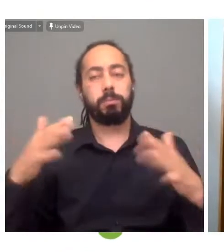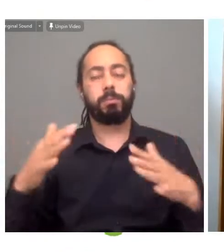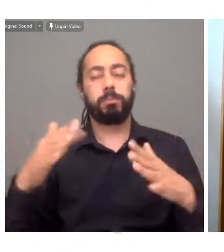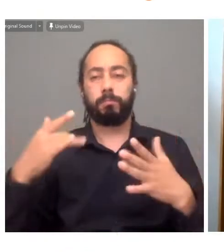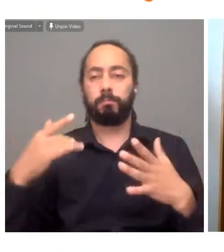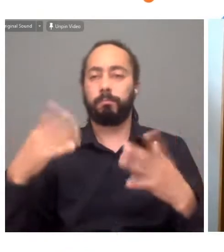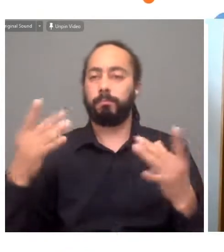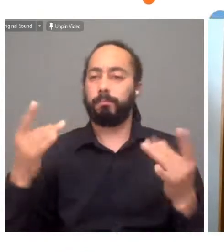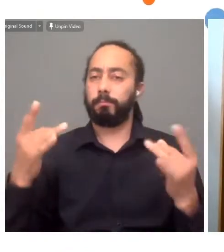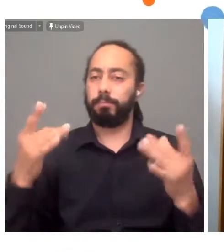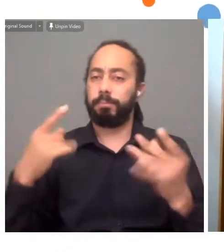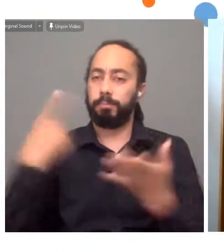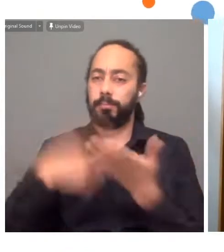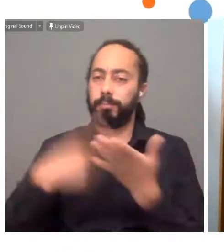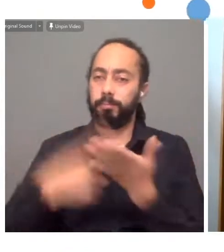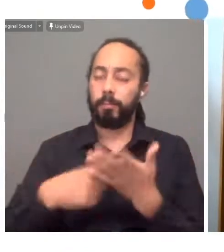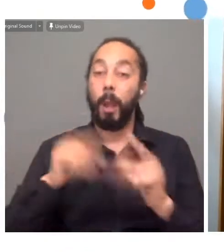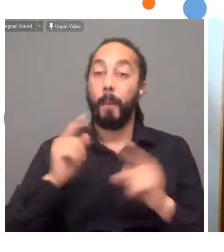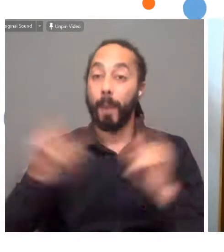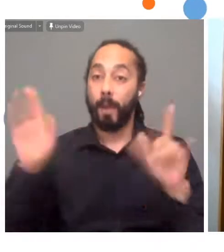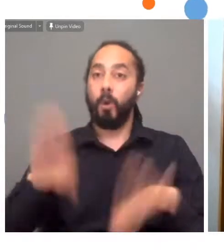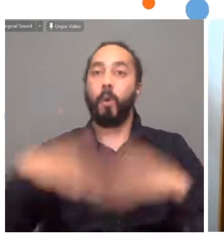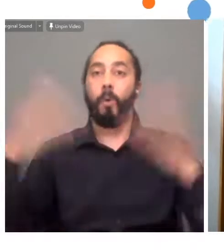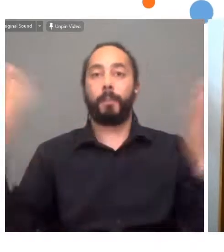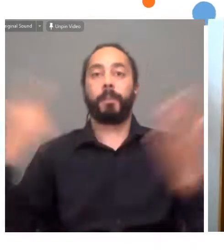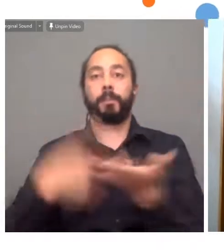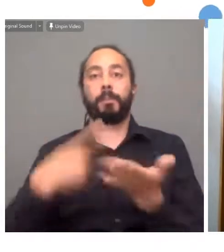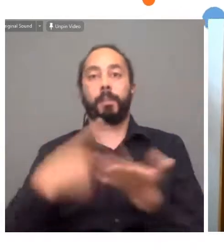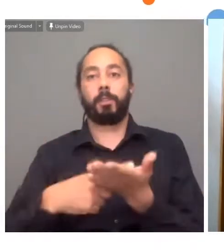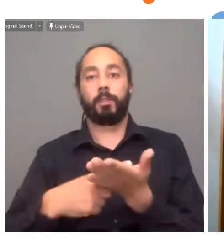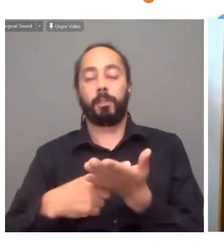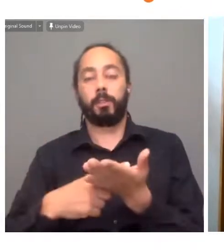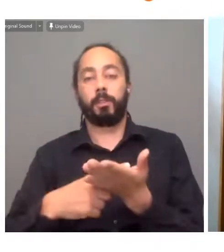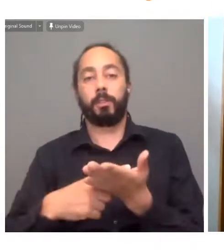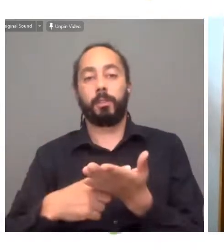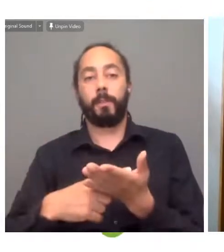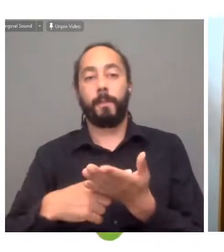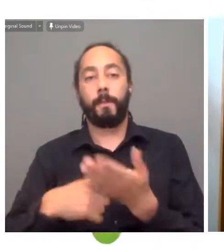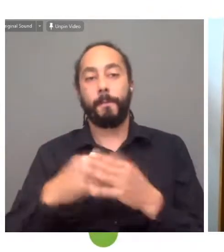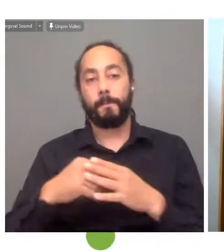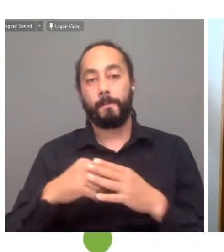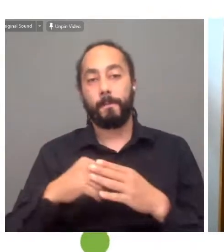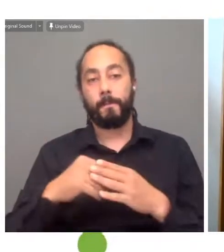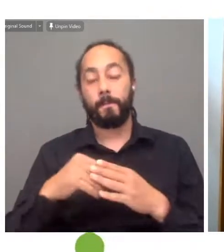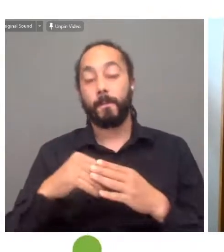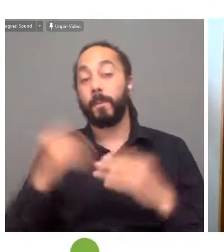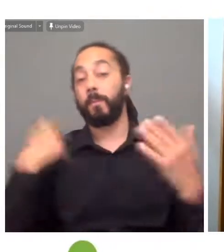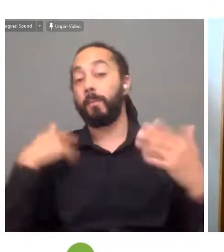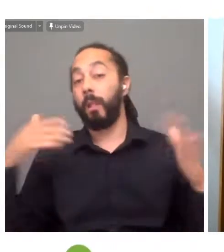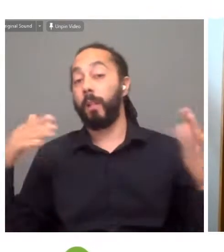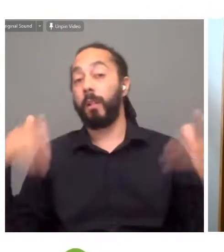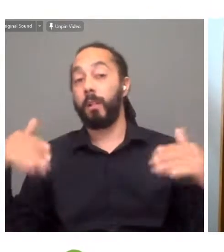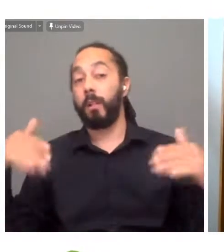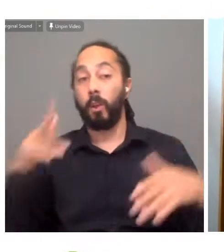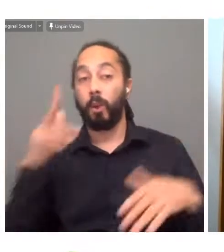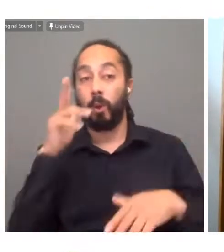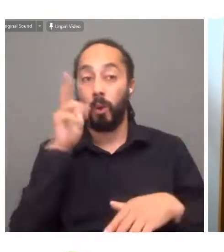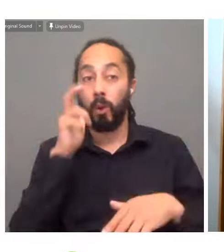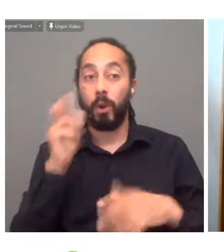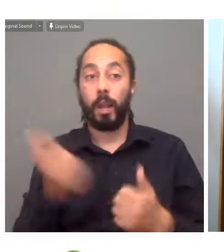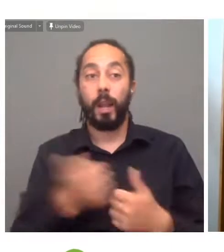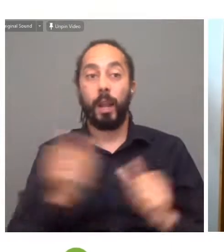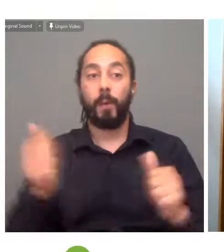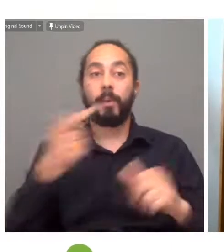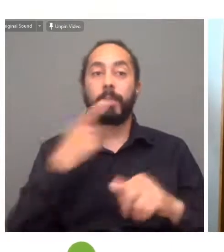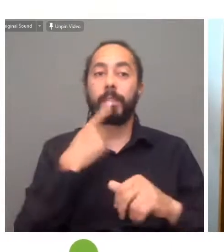And it's a very open conversation that we're having. So I haven't heard anyone say, oh,